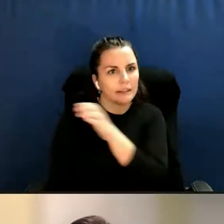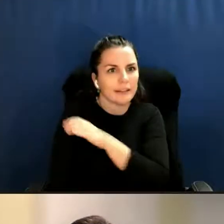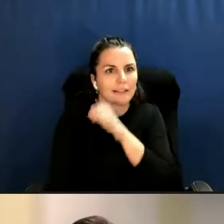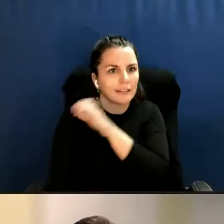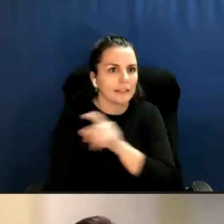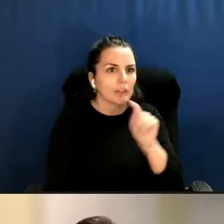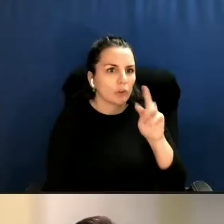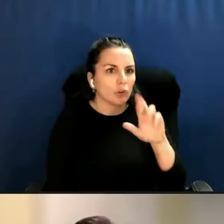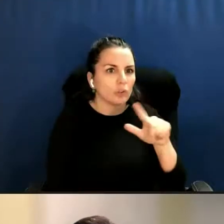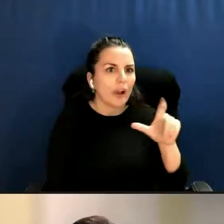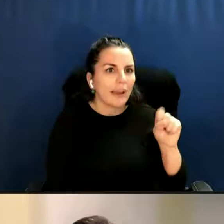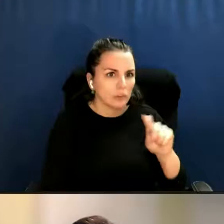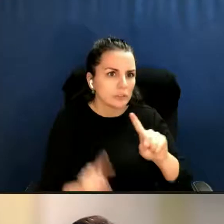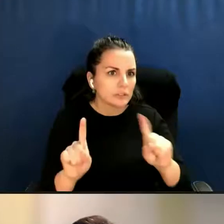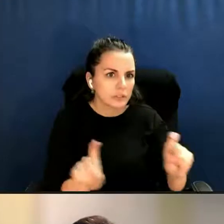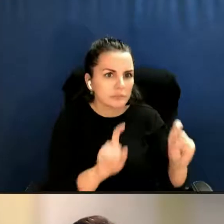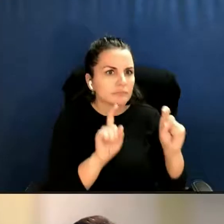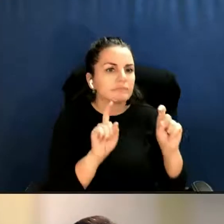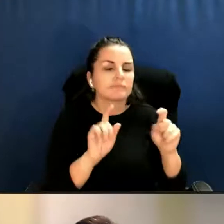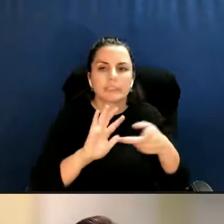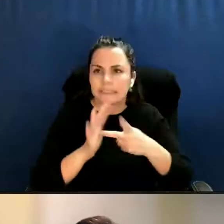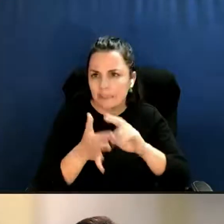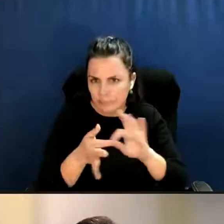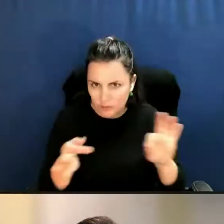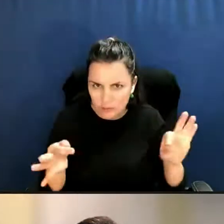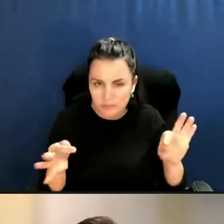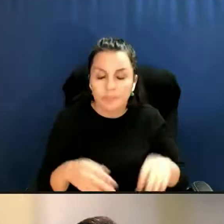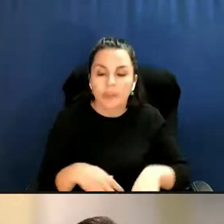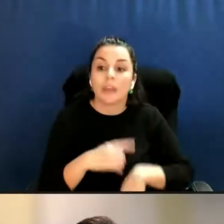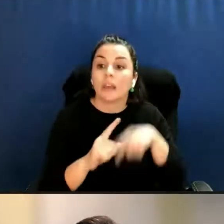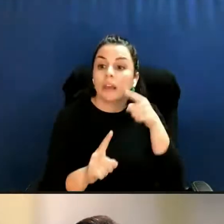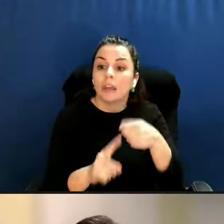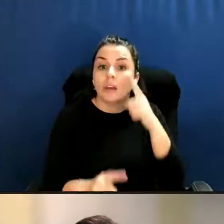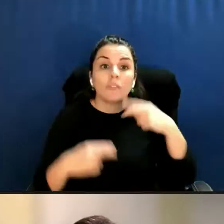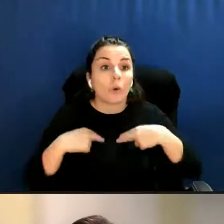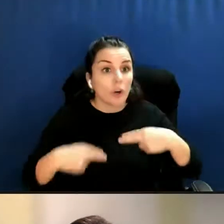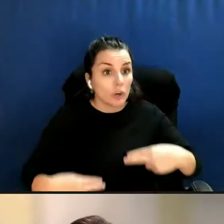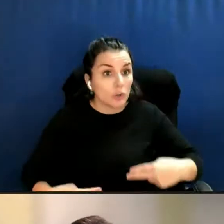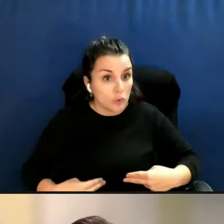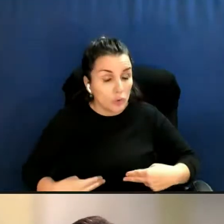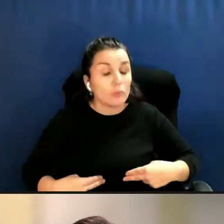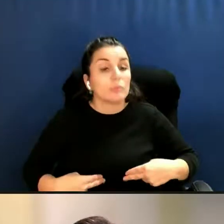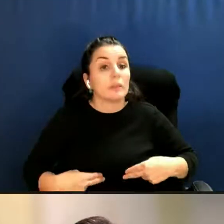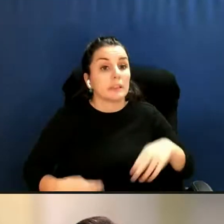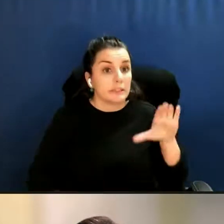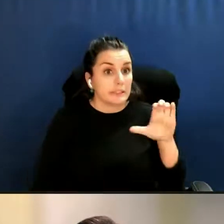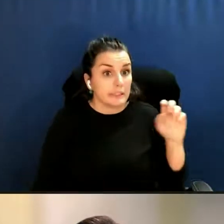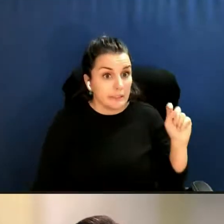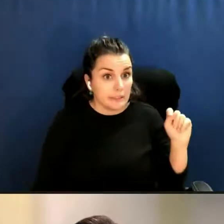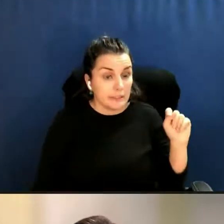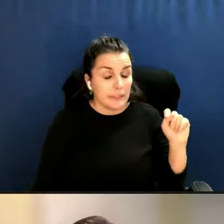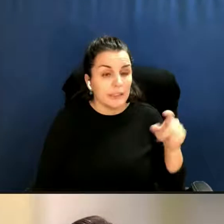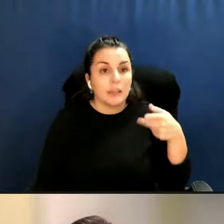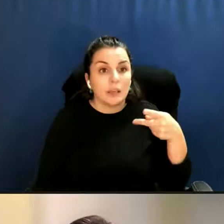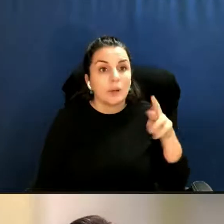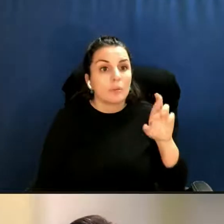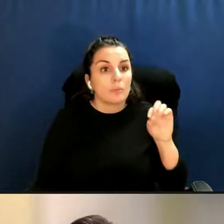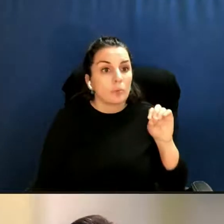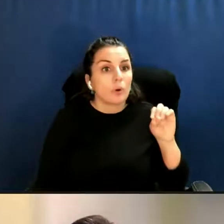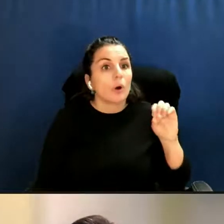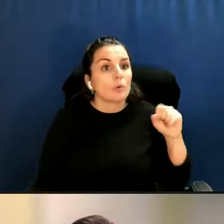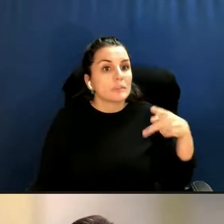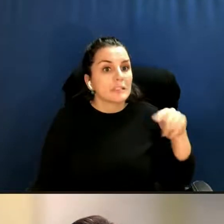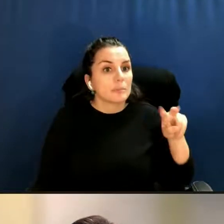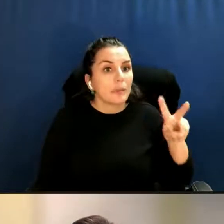definition. So for a human clinical trial, prospectively assigned does not mean randomized.